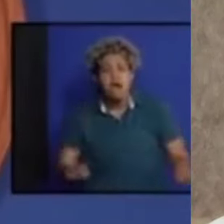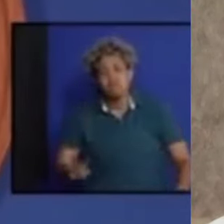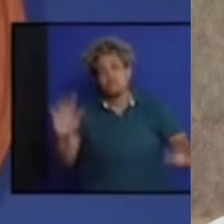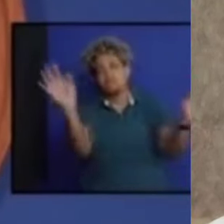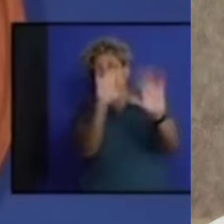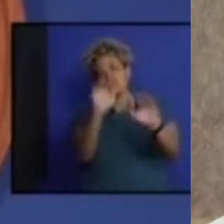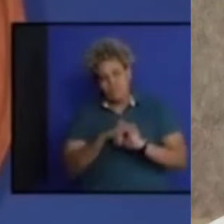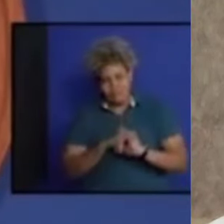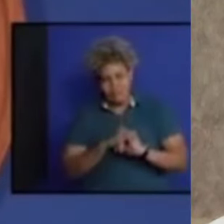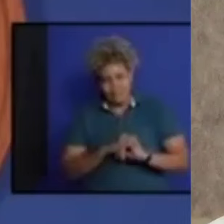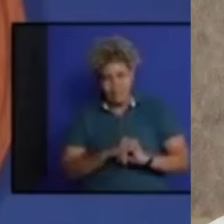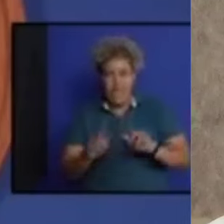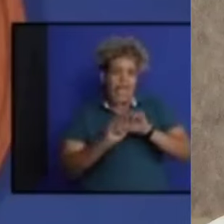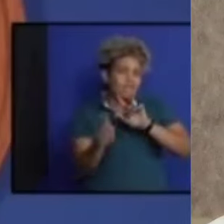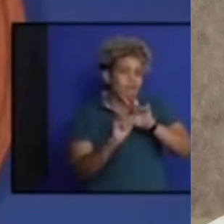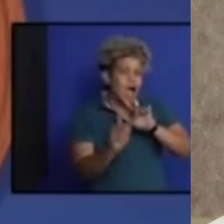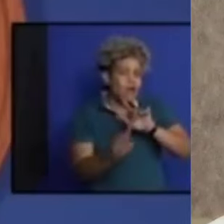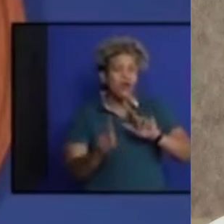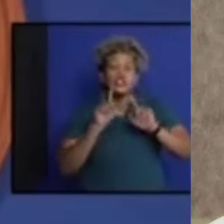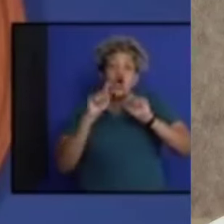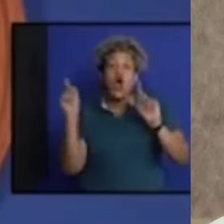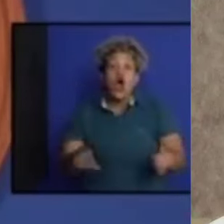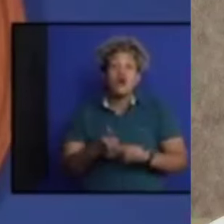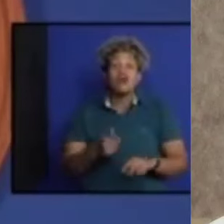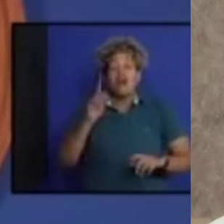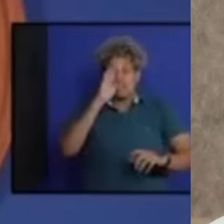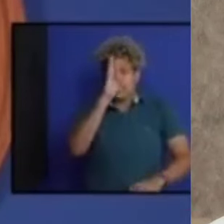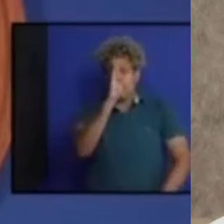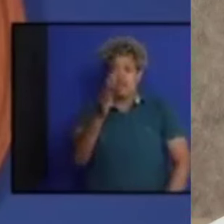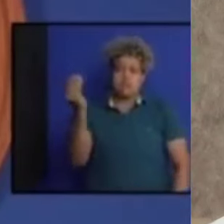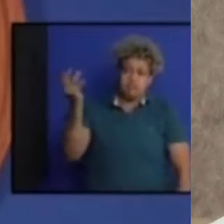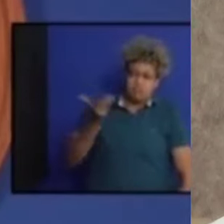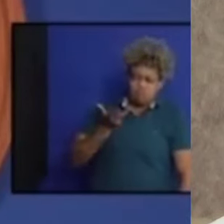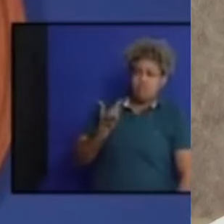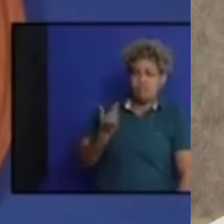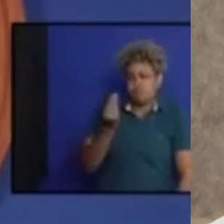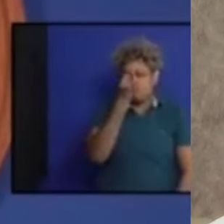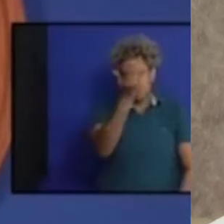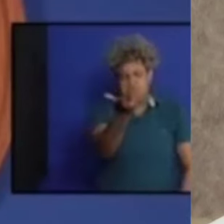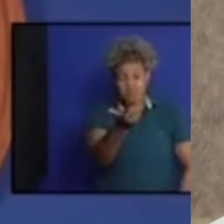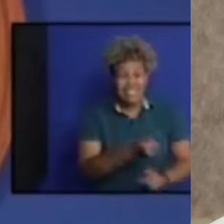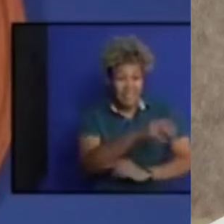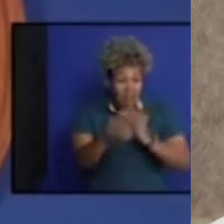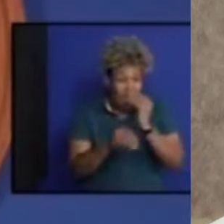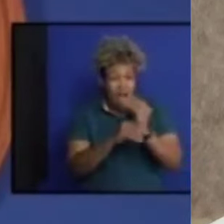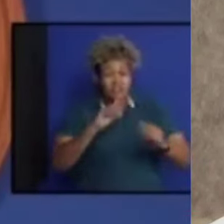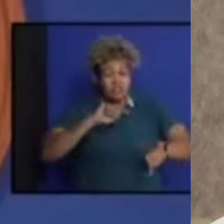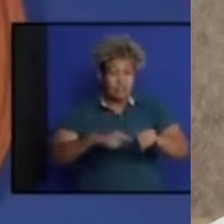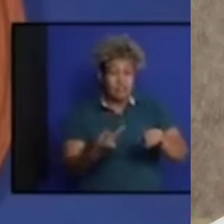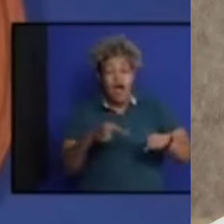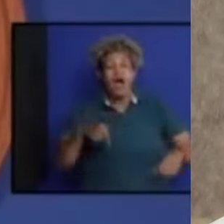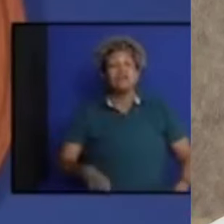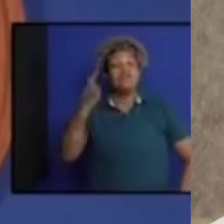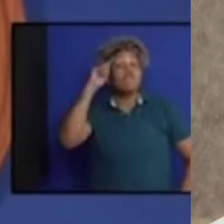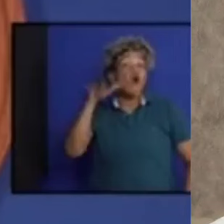An evacuation order on the direction of authorized officers is also in effect